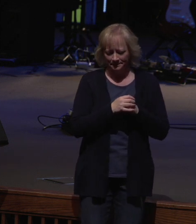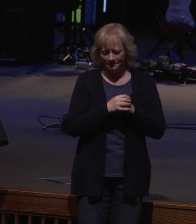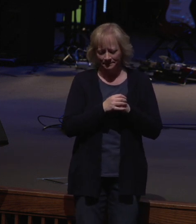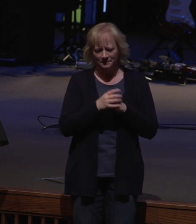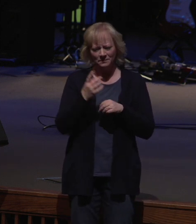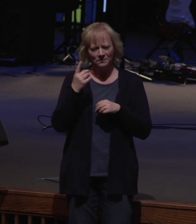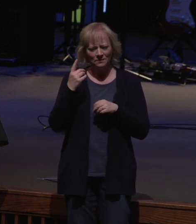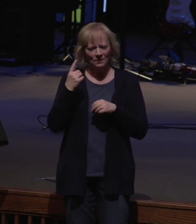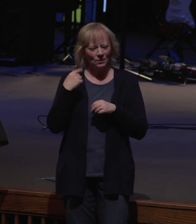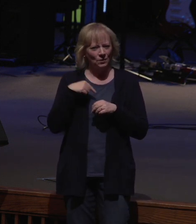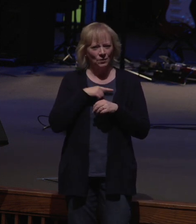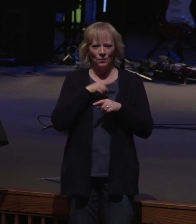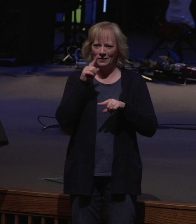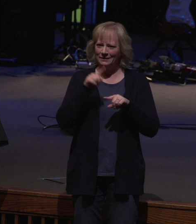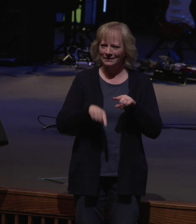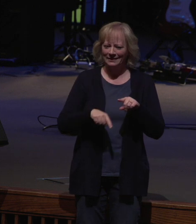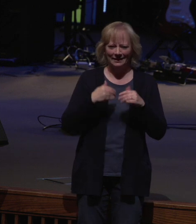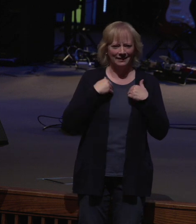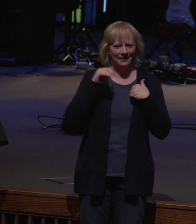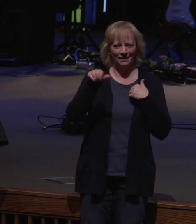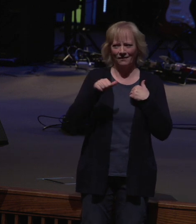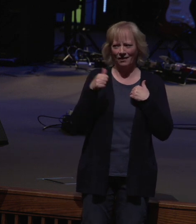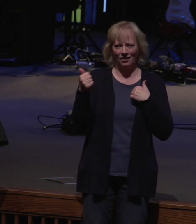We can have no other gods than him.